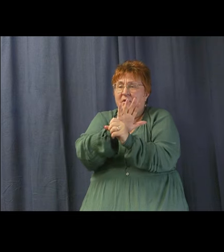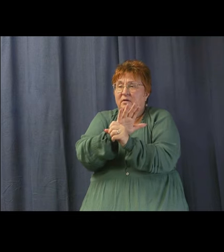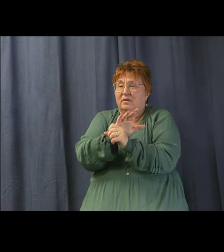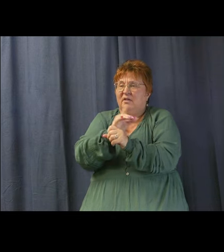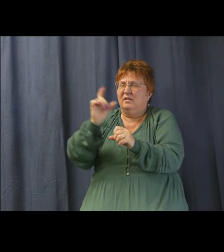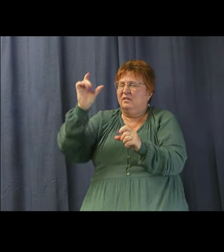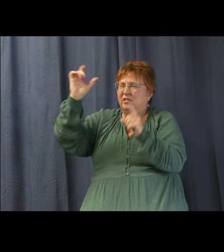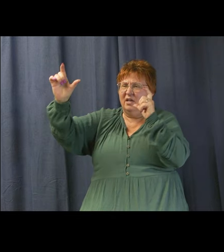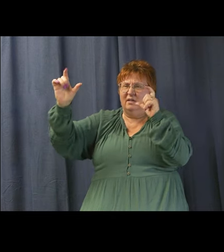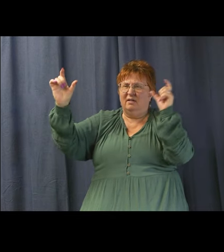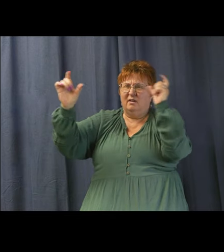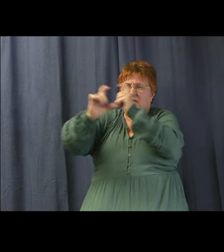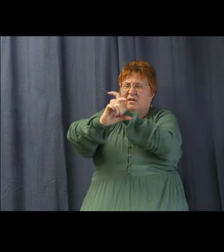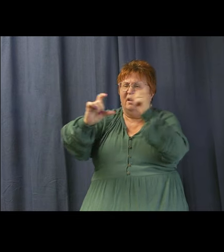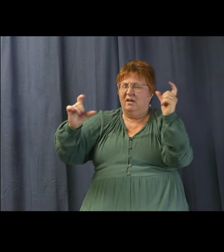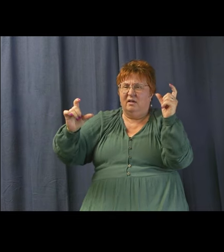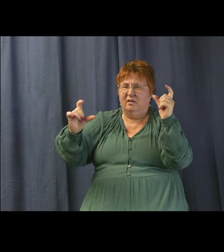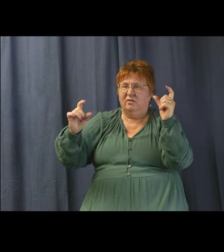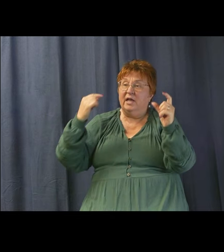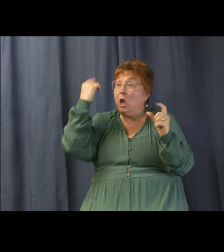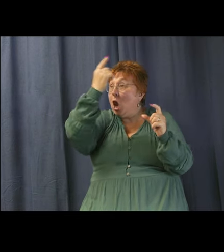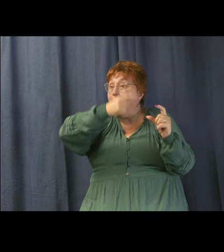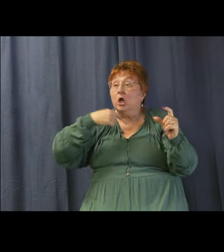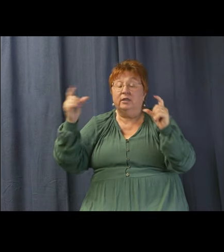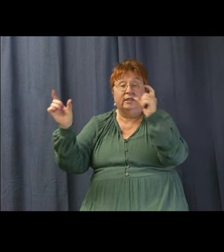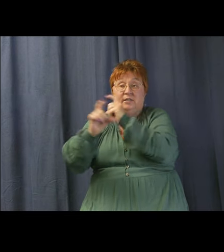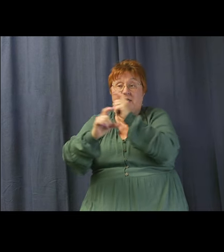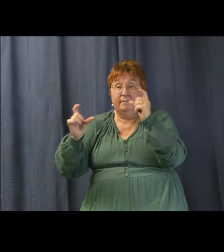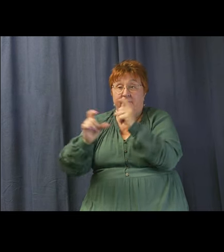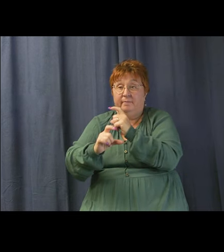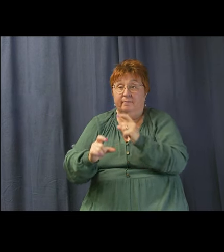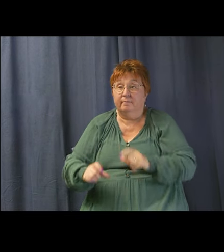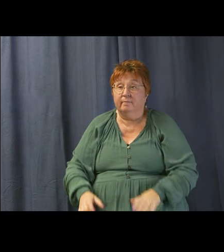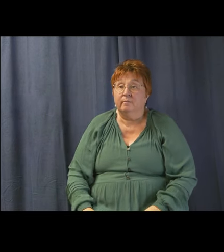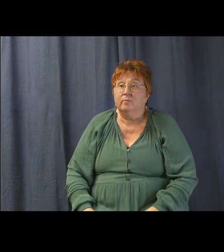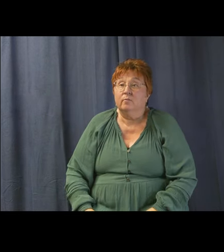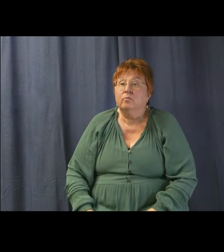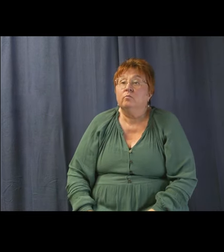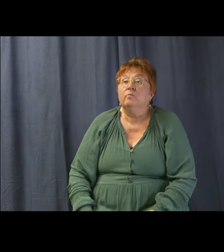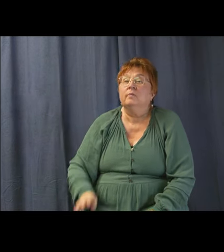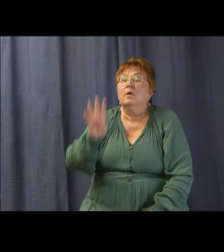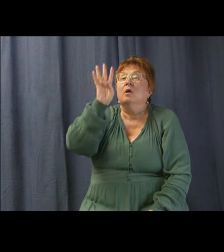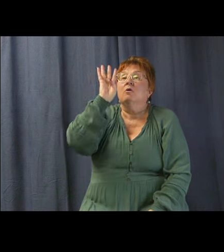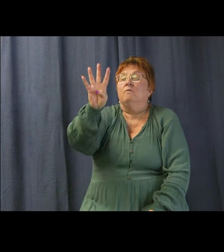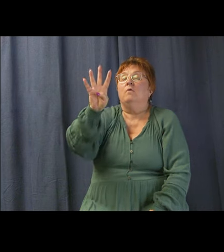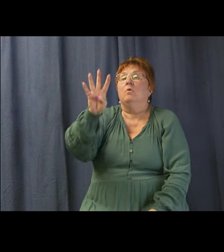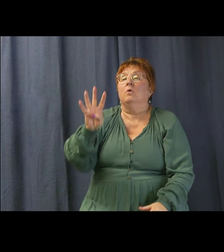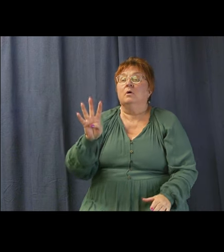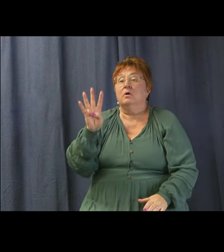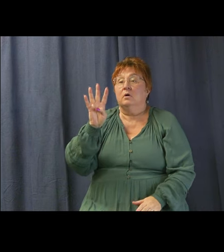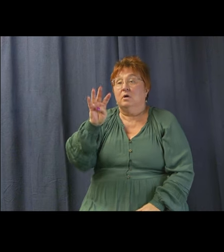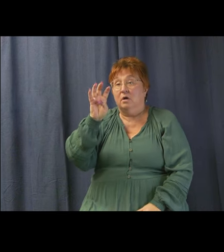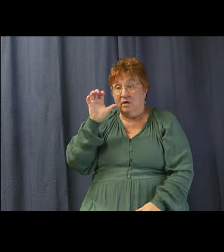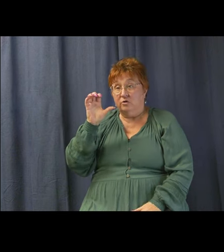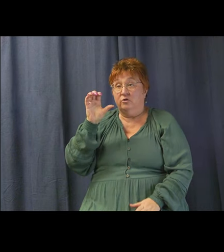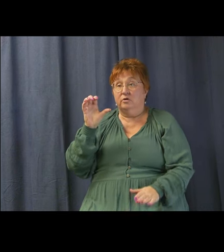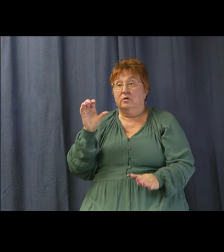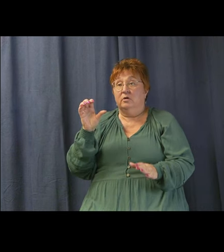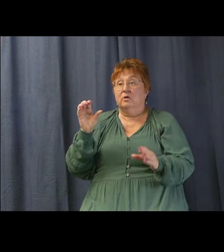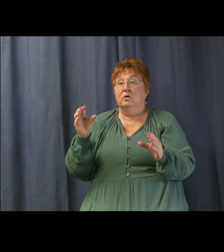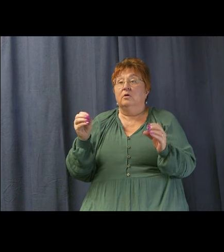look like they're the same size. Well, guess what? The reason why is the sun